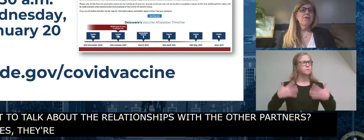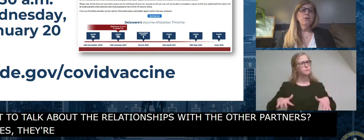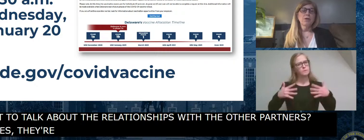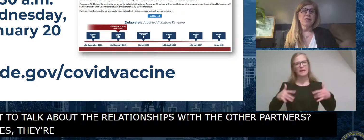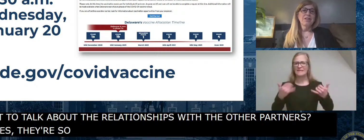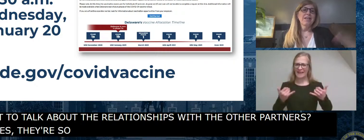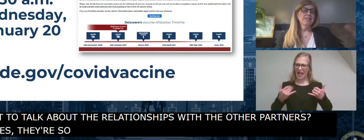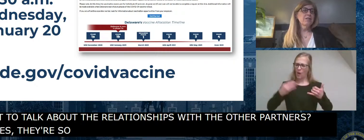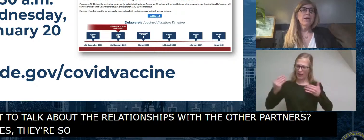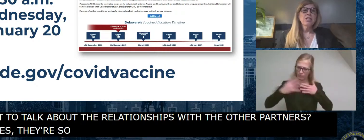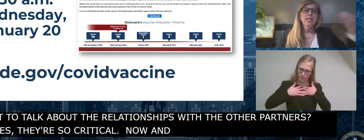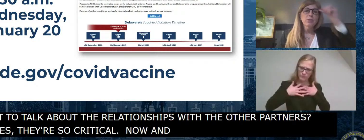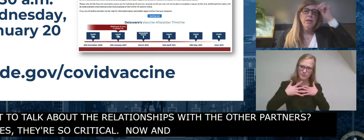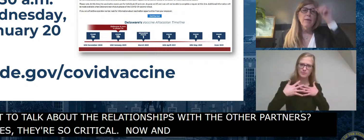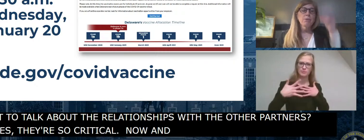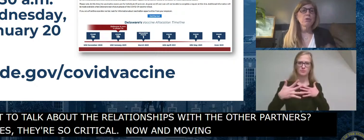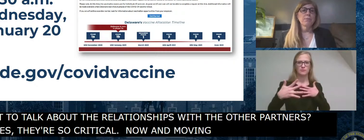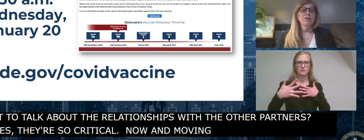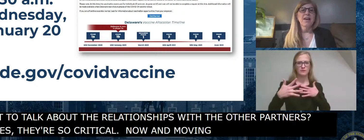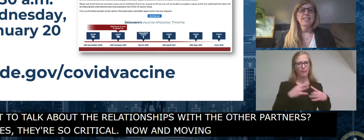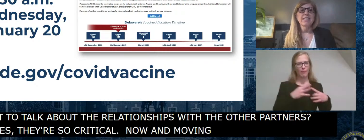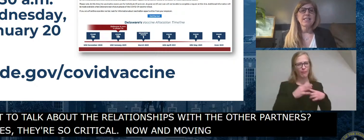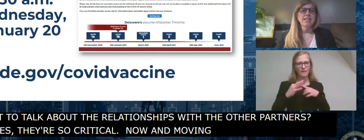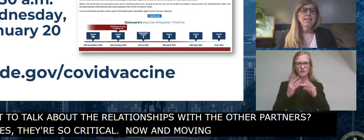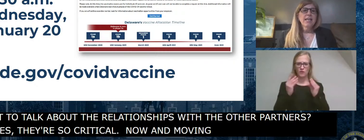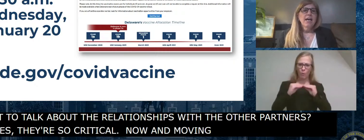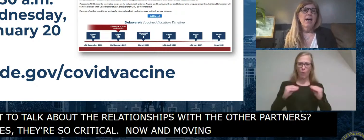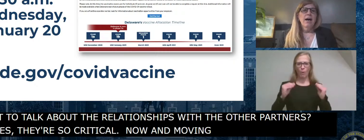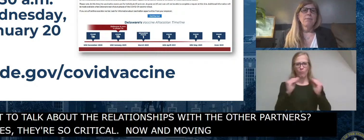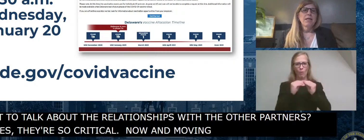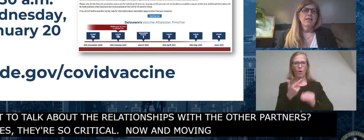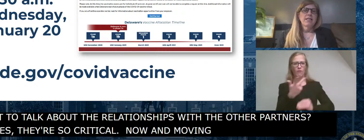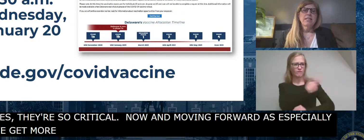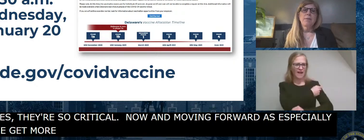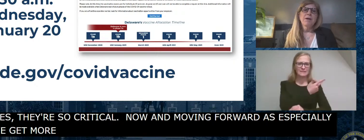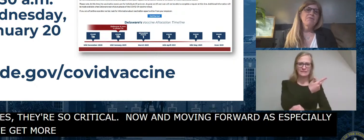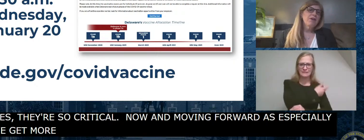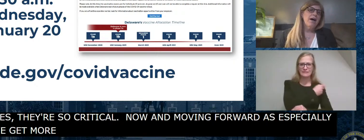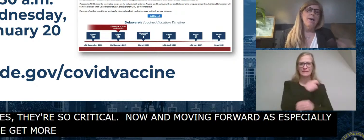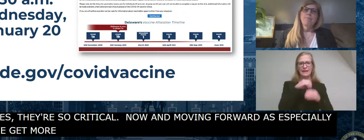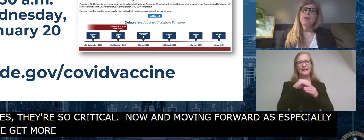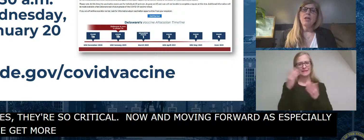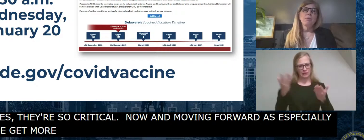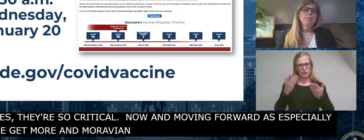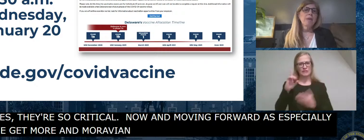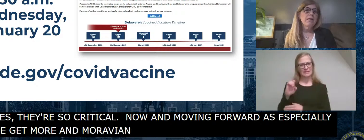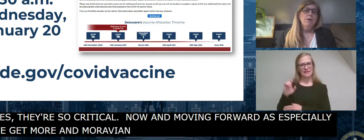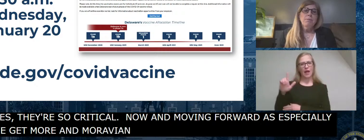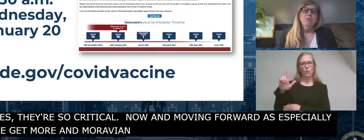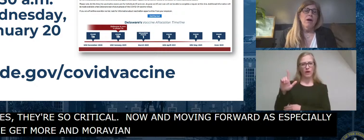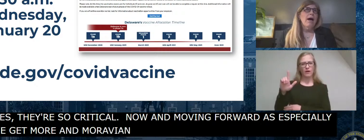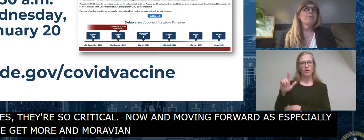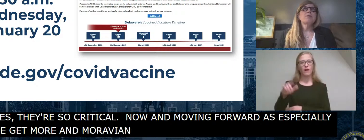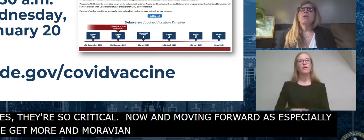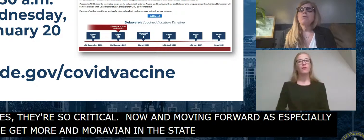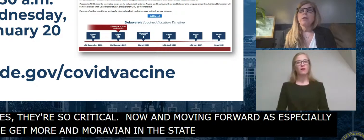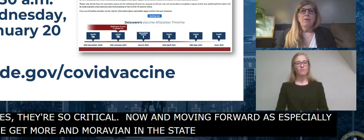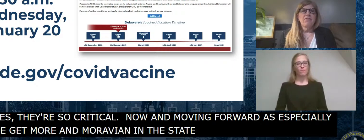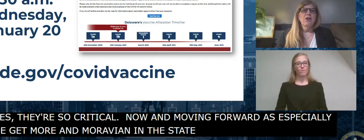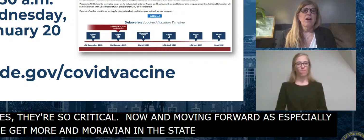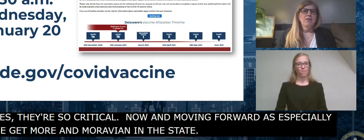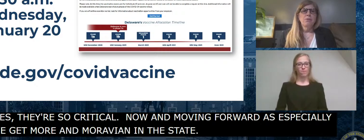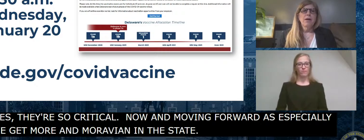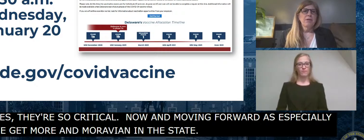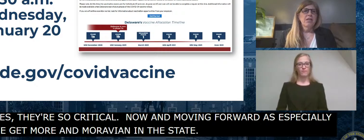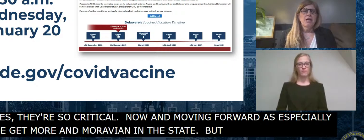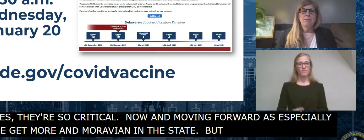moving forward, especially as we get more and more vaccine in the state. But, many people absolutely